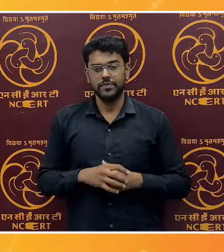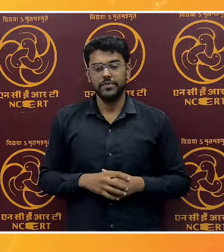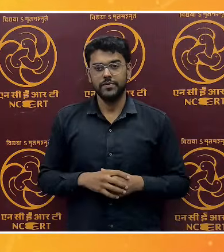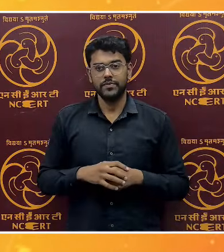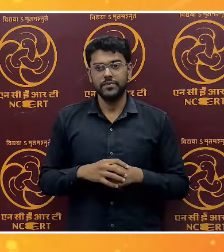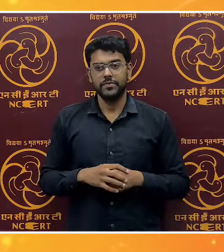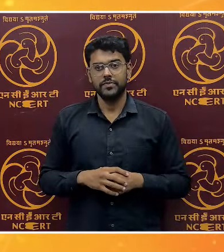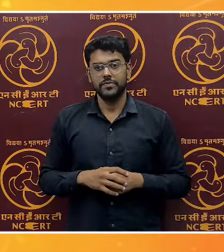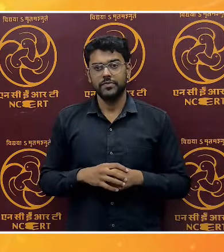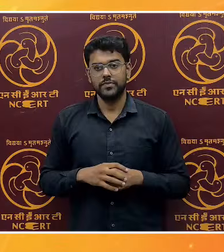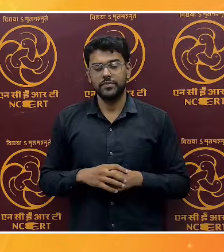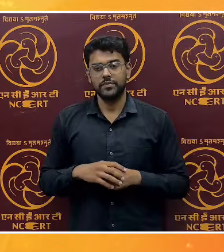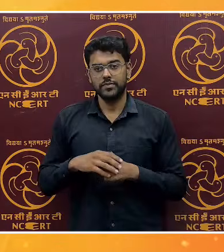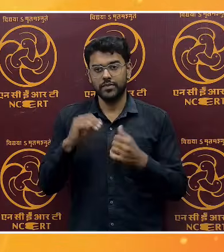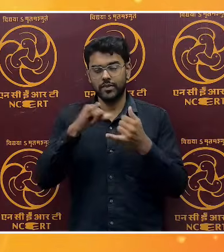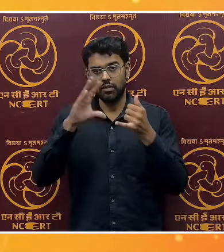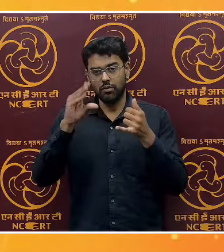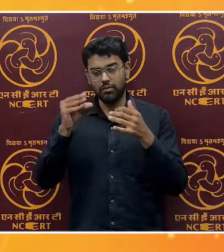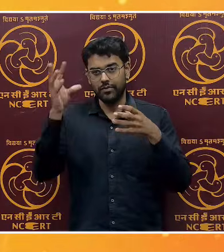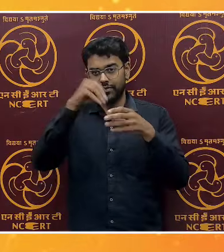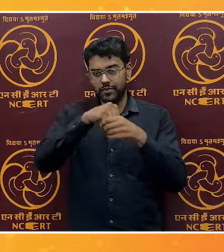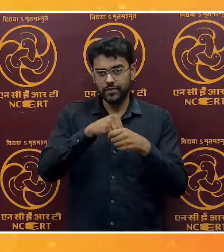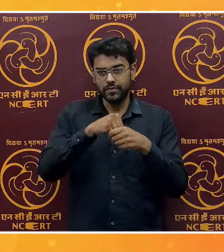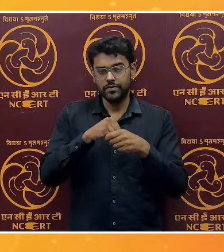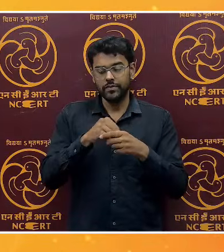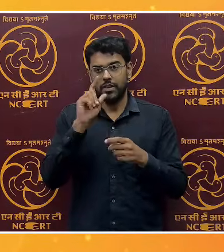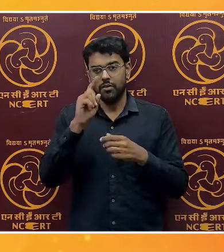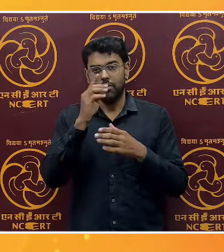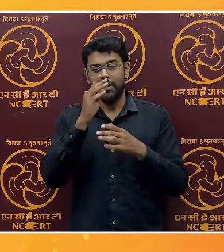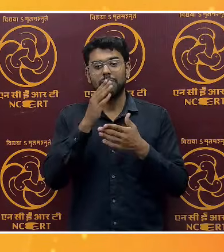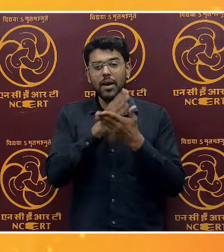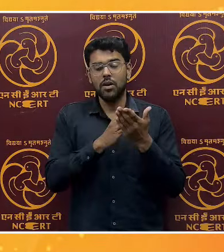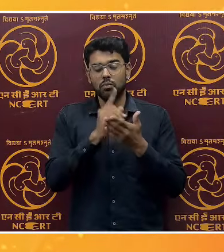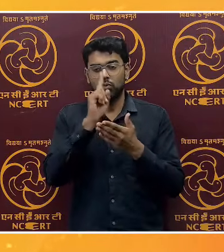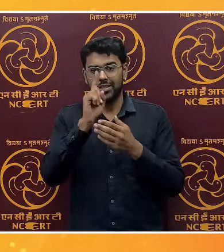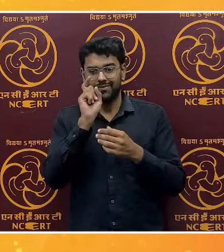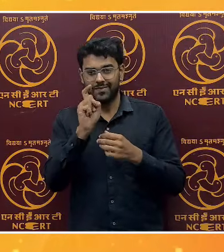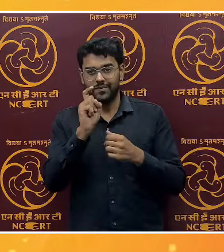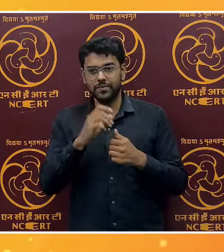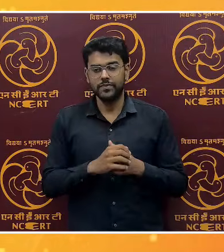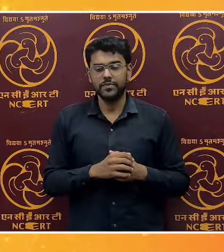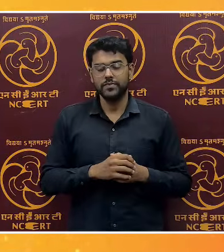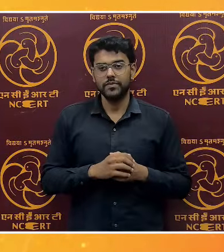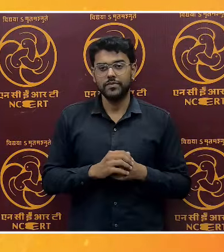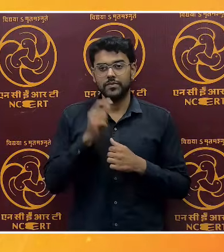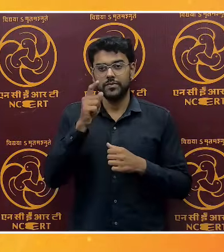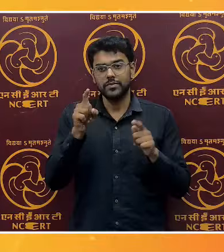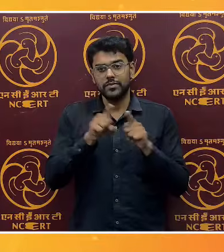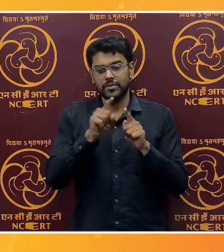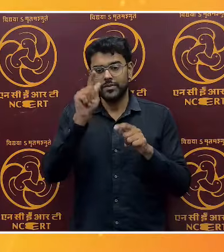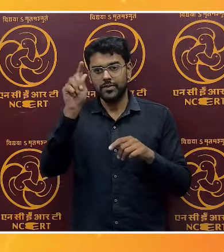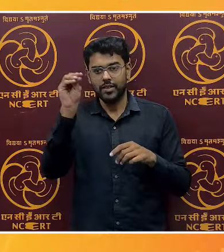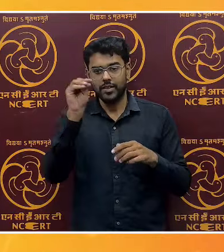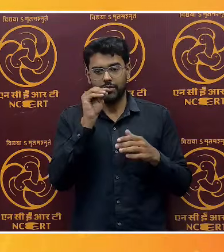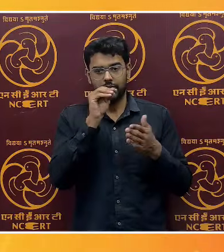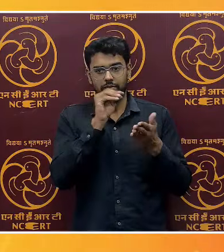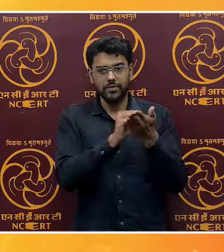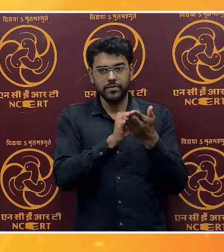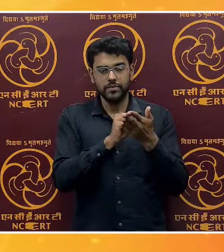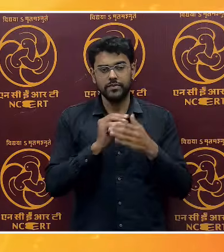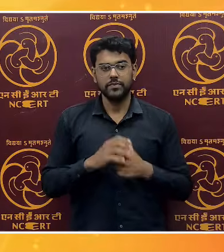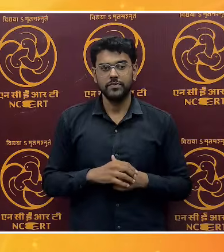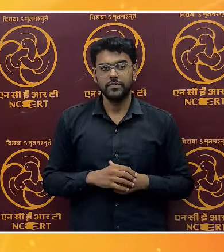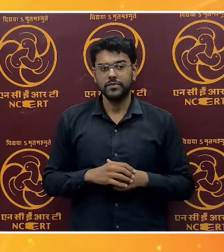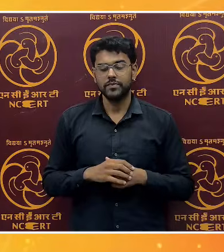software, right? So what we do, this is the footage 1. So we select the footage and we just drag and drop on the Okay. timeline.